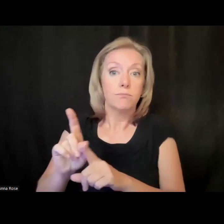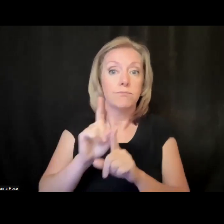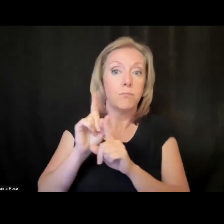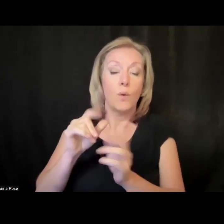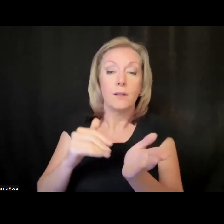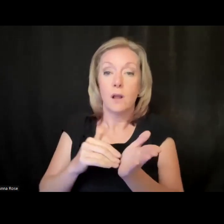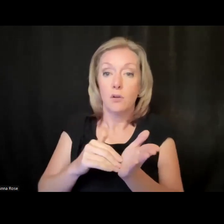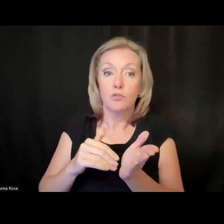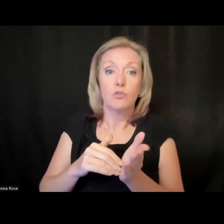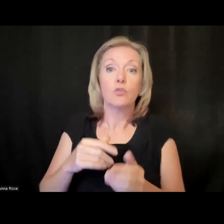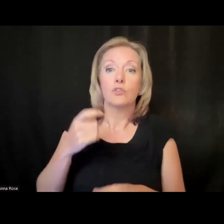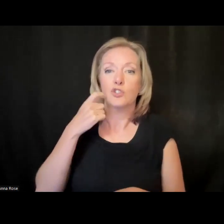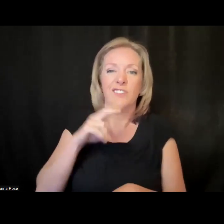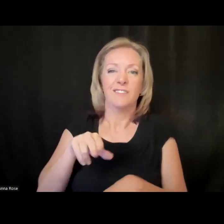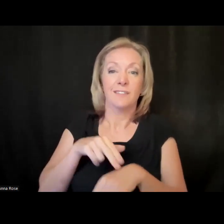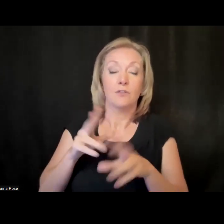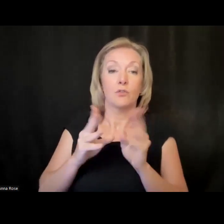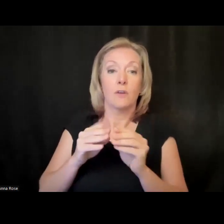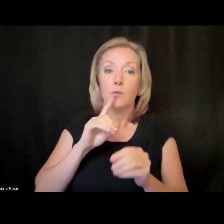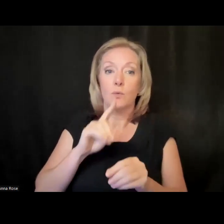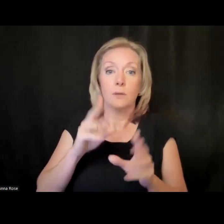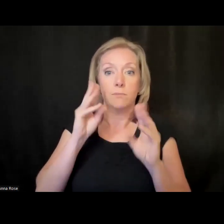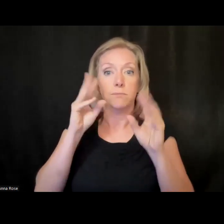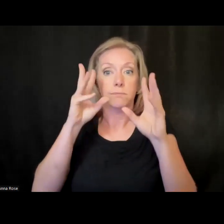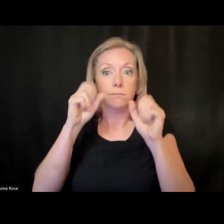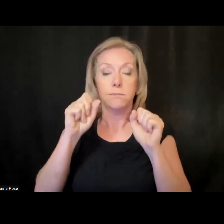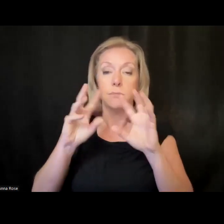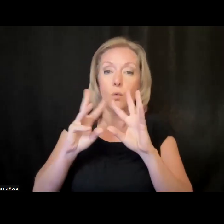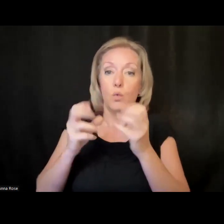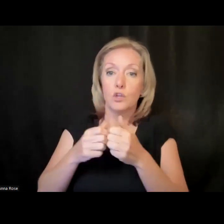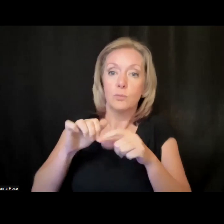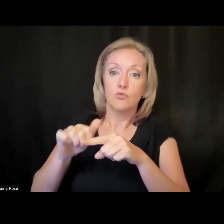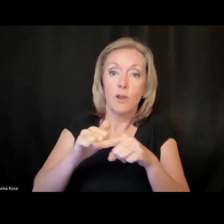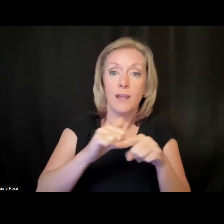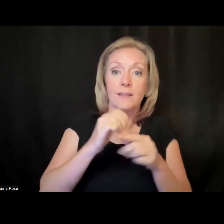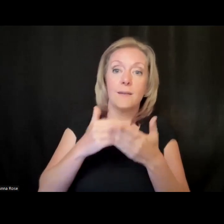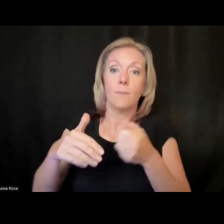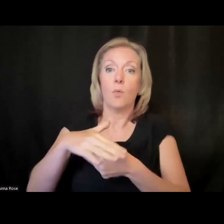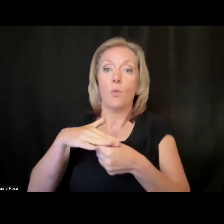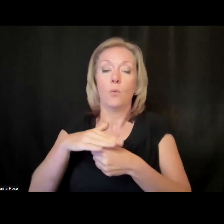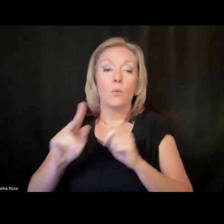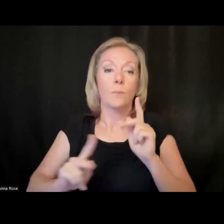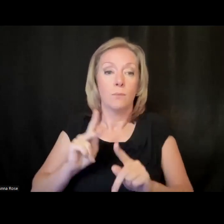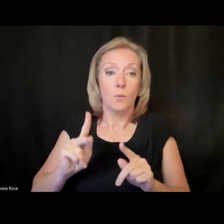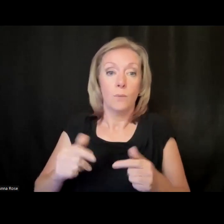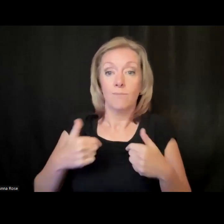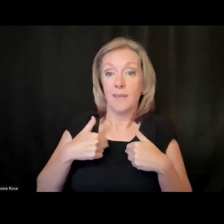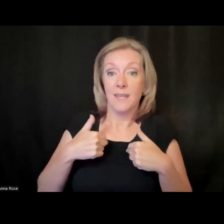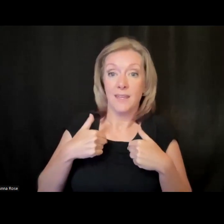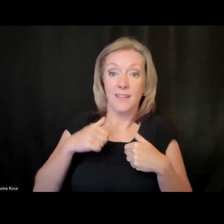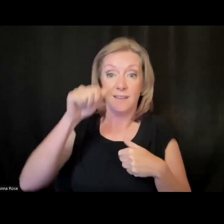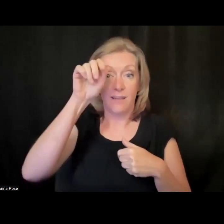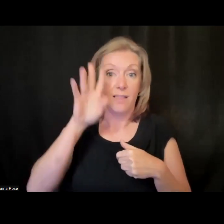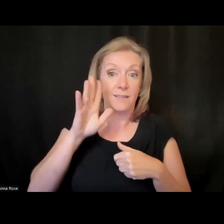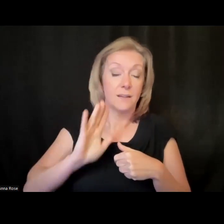had a national conference where we had some pretty wowzer-dowser people come in and train some of our local folks. How I did it in Alaska